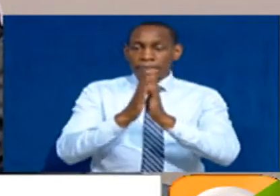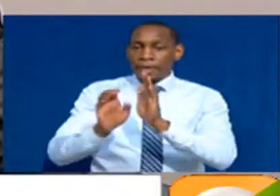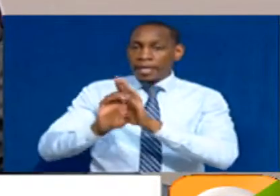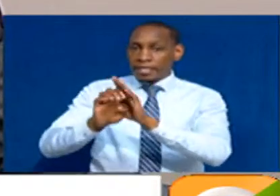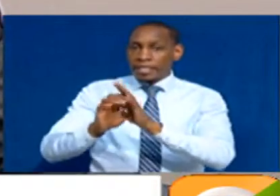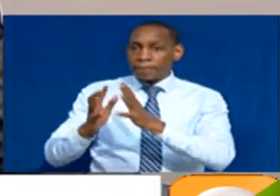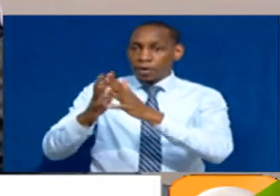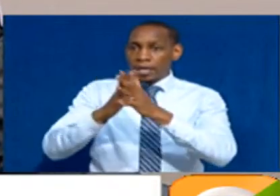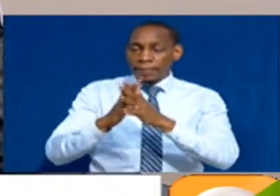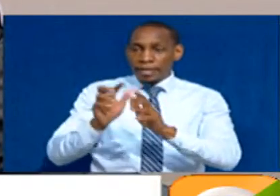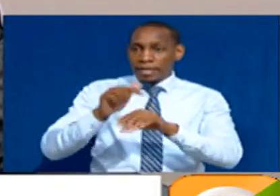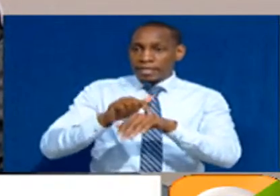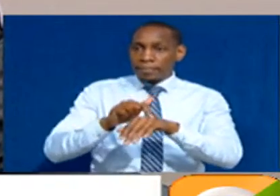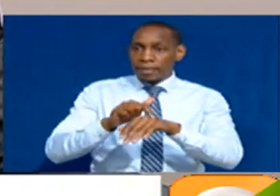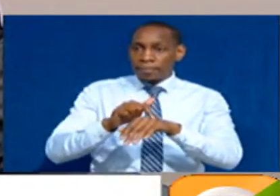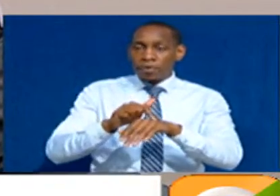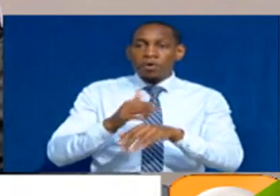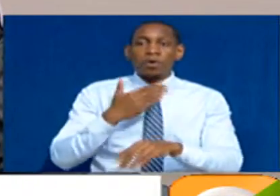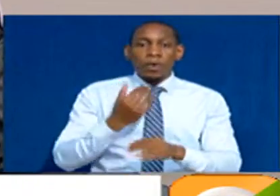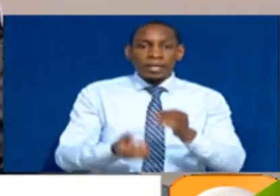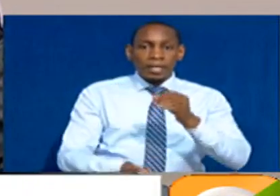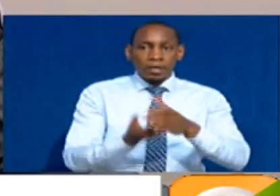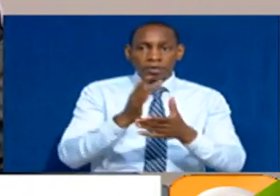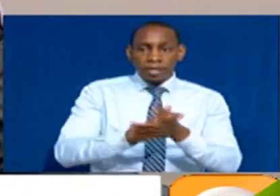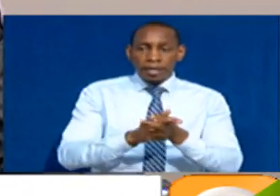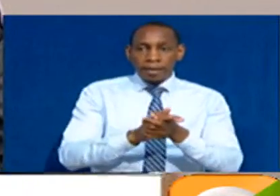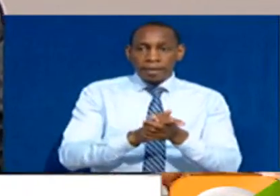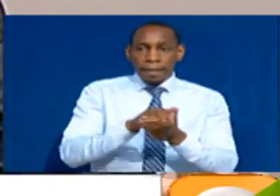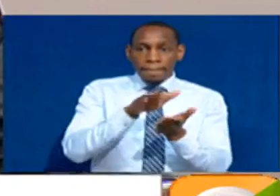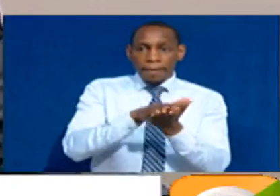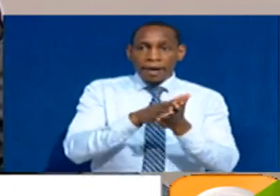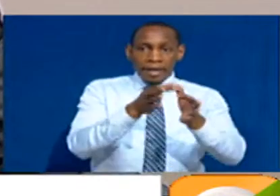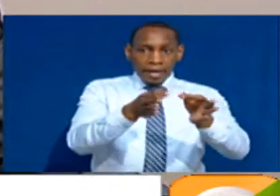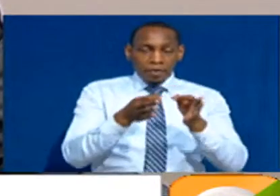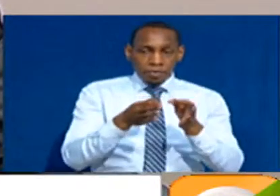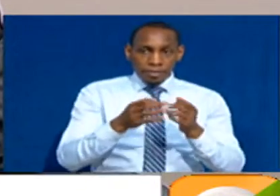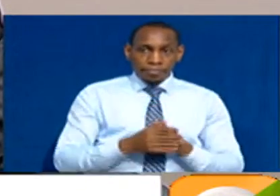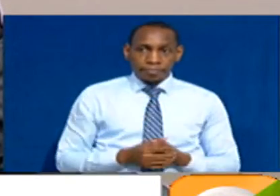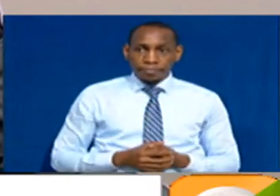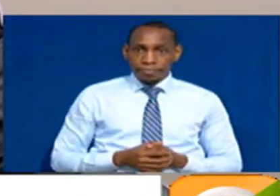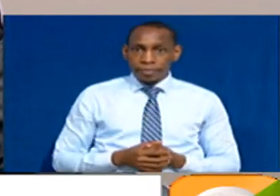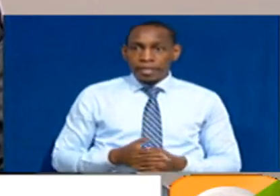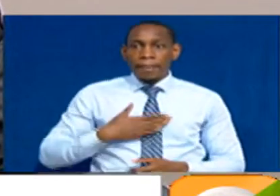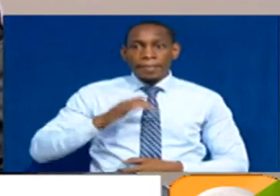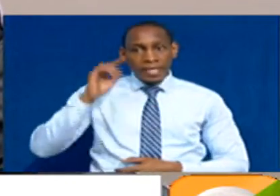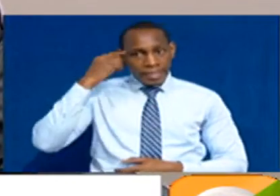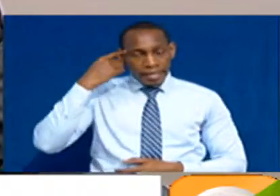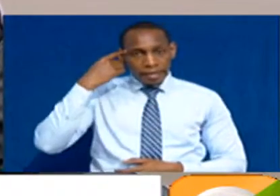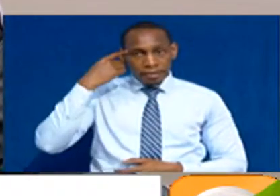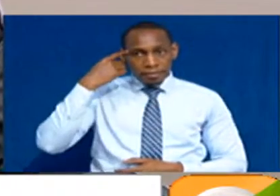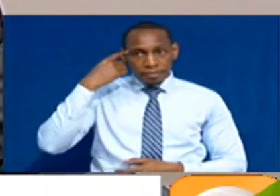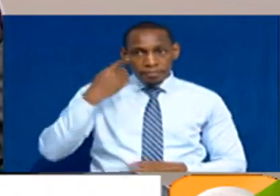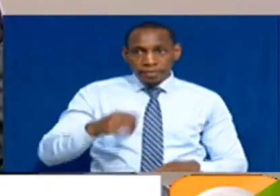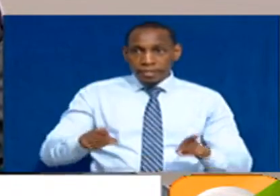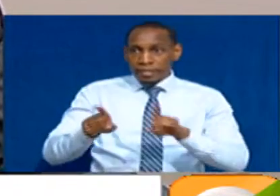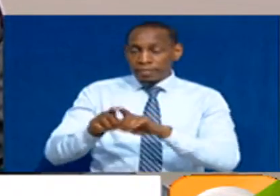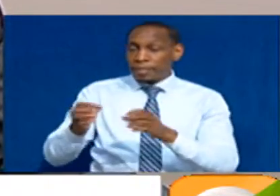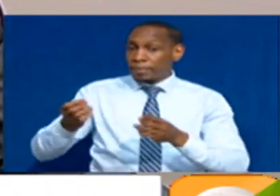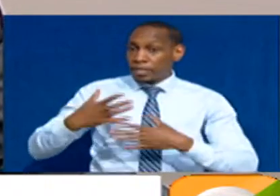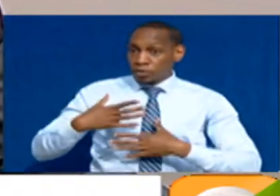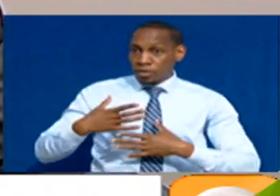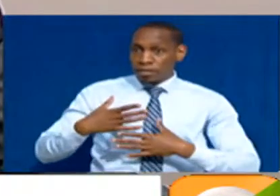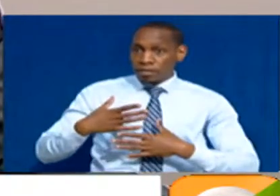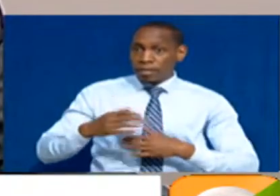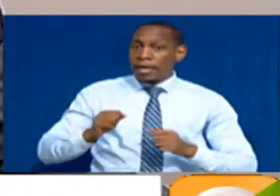US, than when you want to open an offshore bank account in some of those places. And I think this is the kind of shock